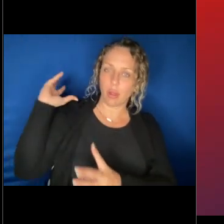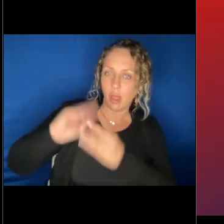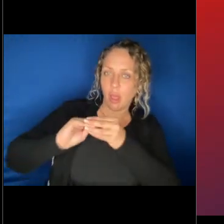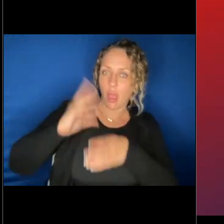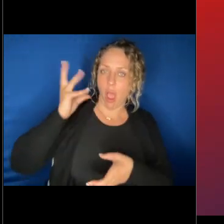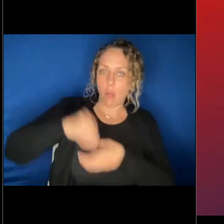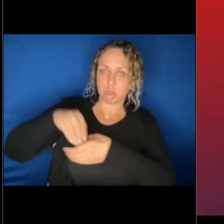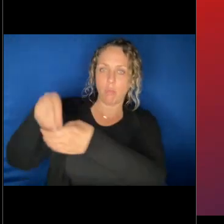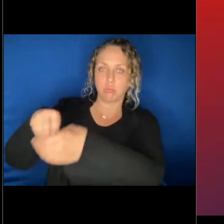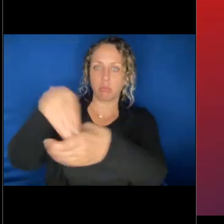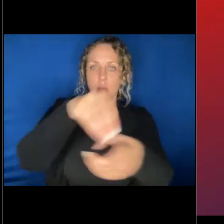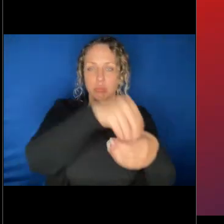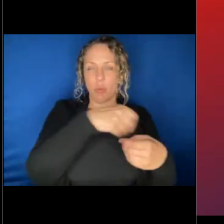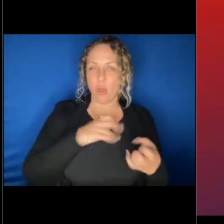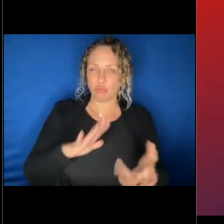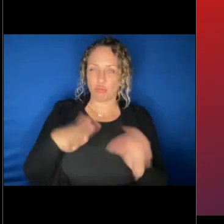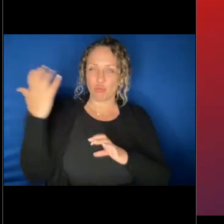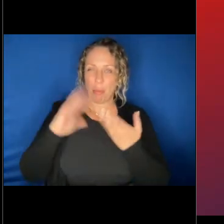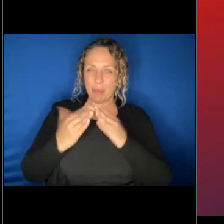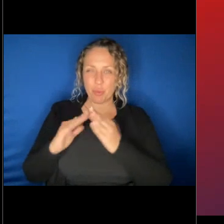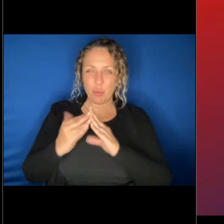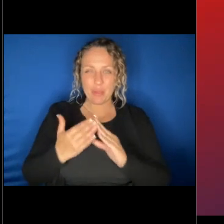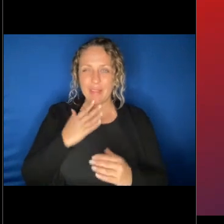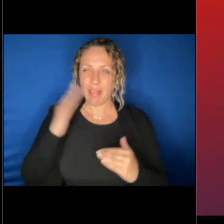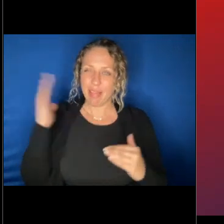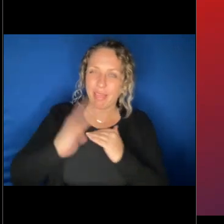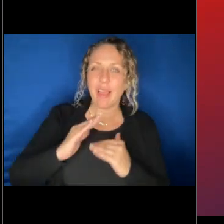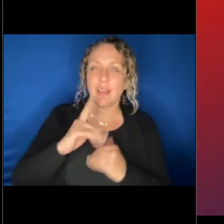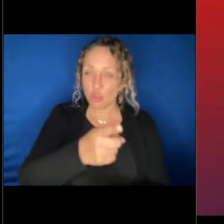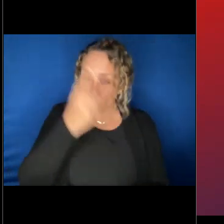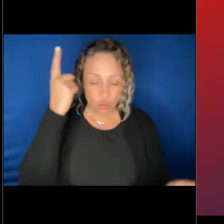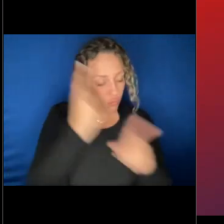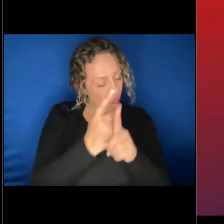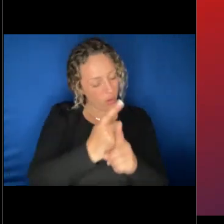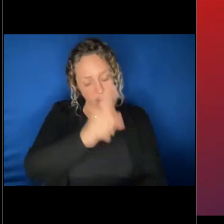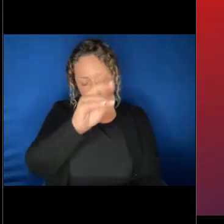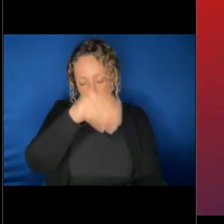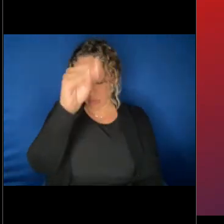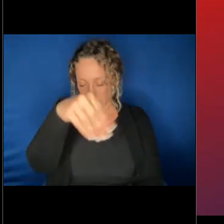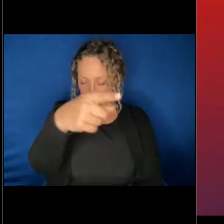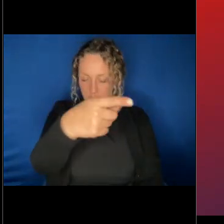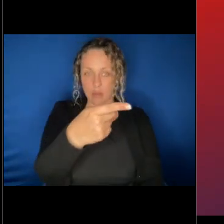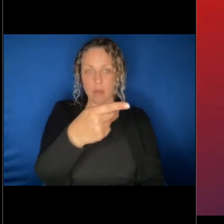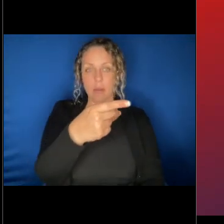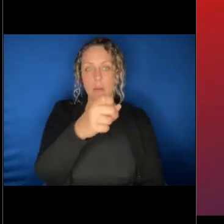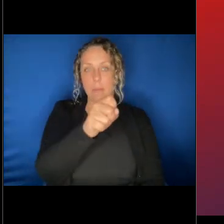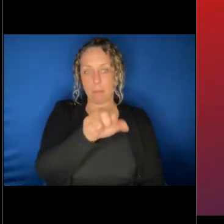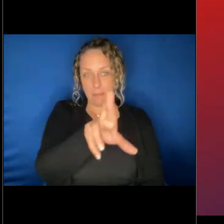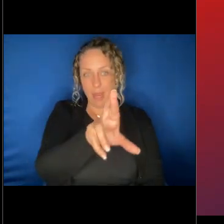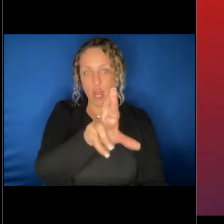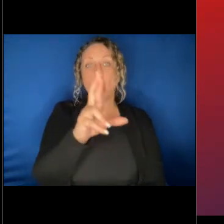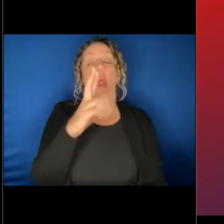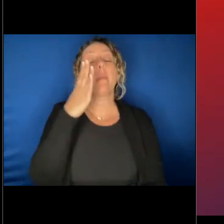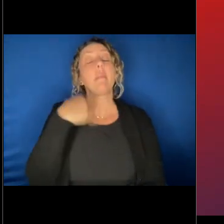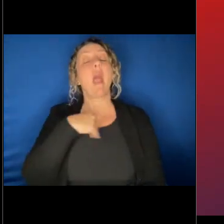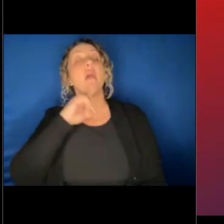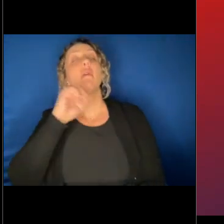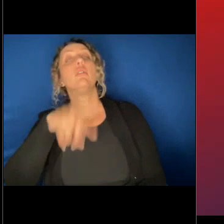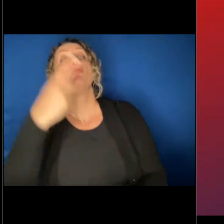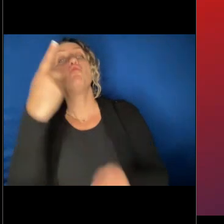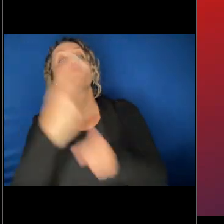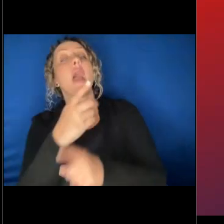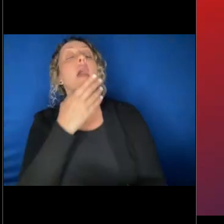as little disruption as possible is best. And you are completely right, Mayor Pensurga, and I might call you out when I think you're wrong, but I'm going to call you out when